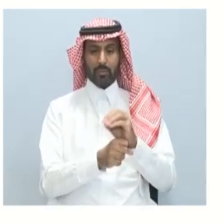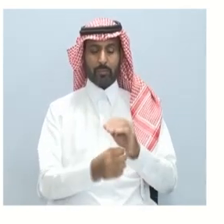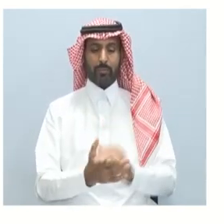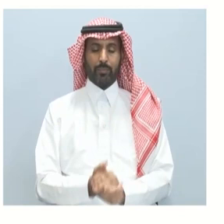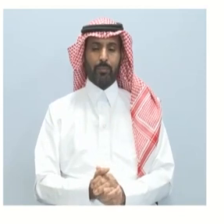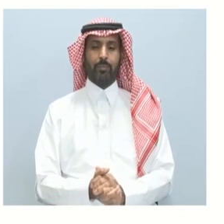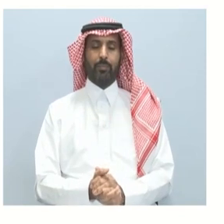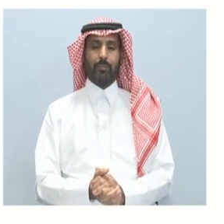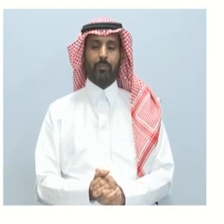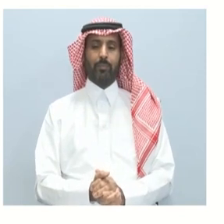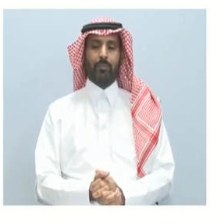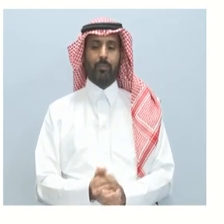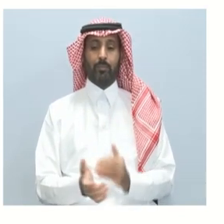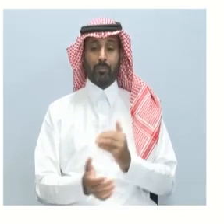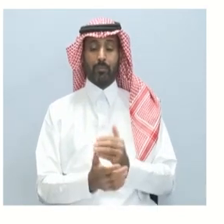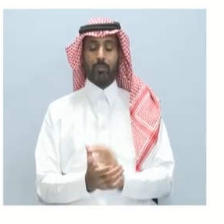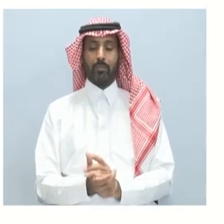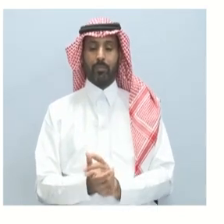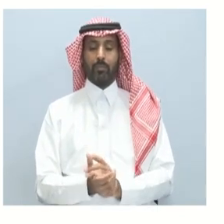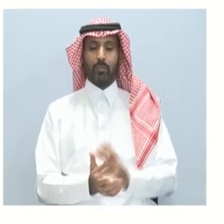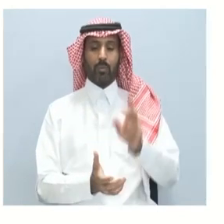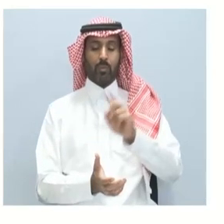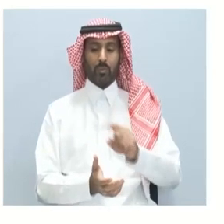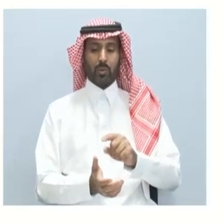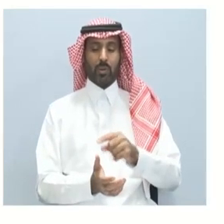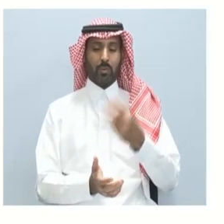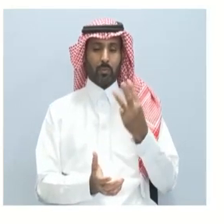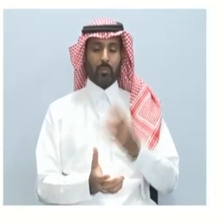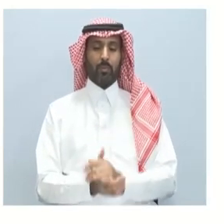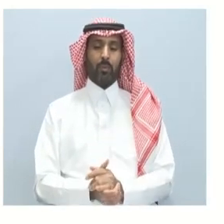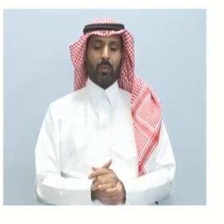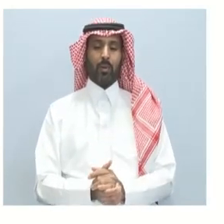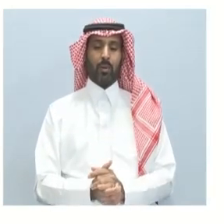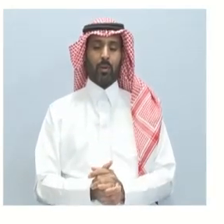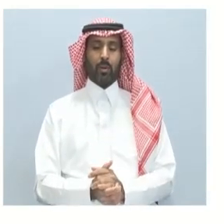lesson. Going back, we have question number 3.